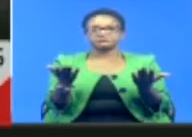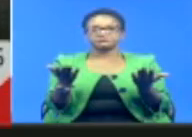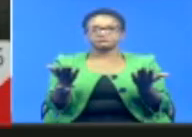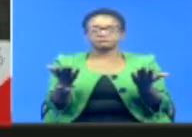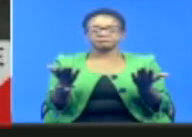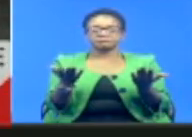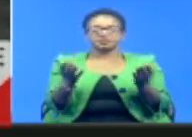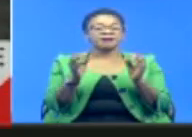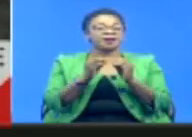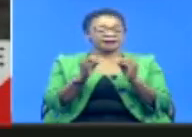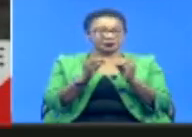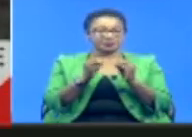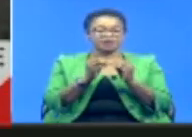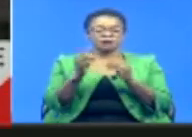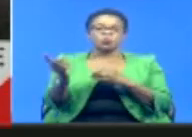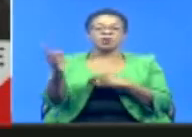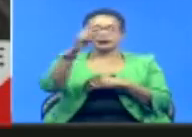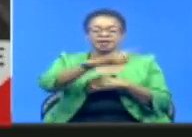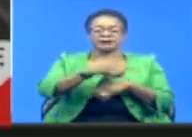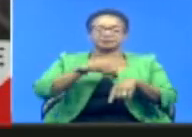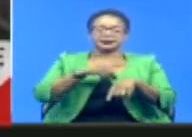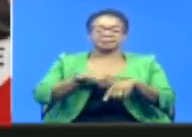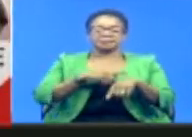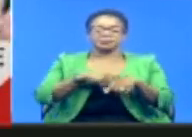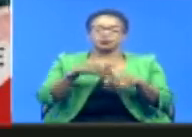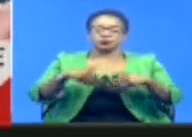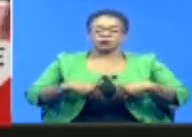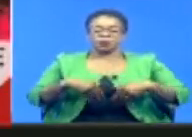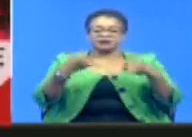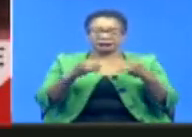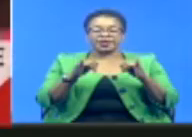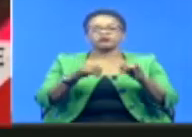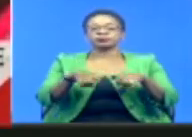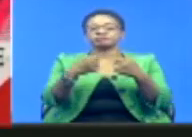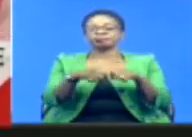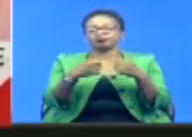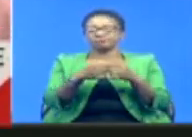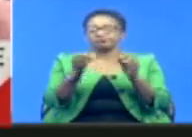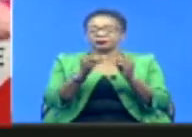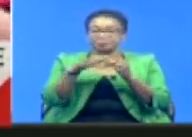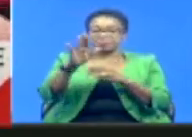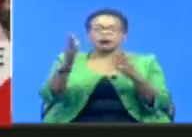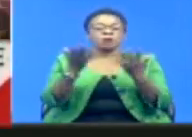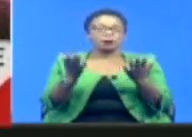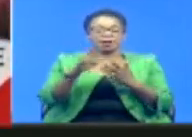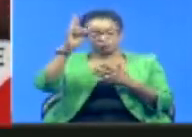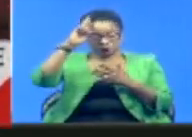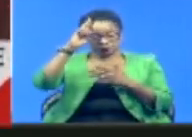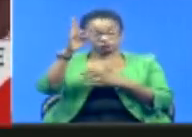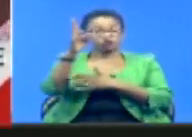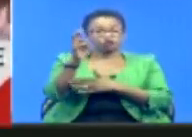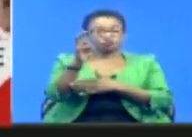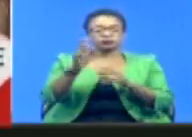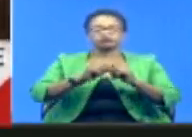The rally also came a day after youth tried to disrupt his meeting in Imenti South, where police were forced to shoot in the air to disperse